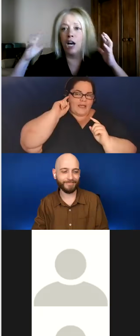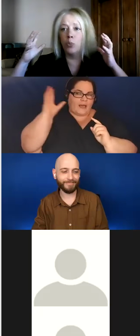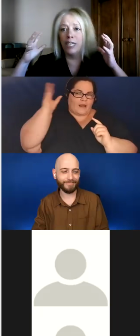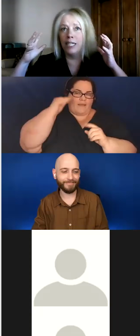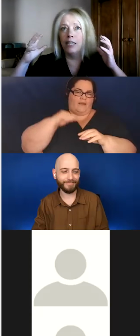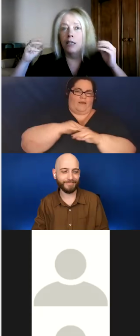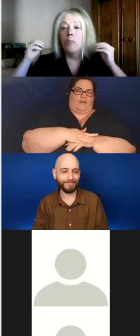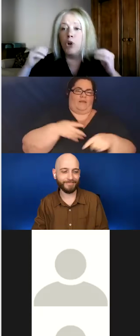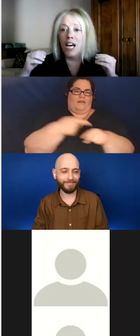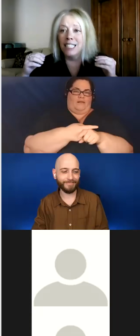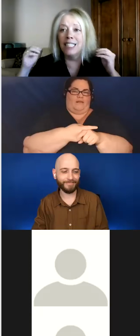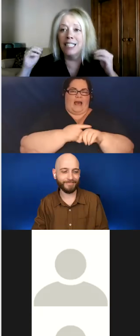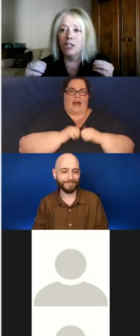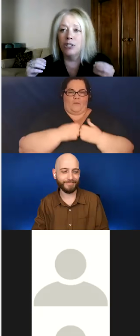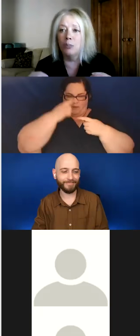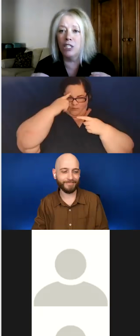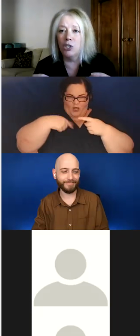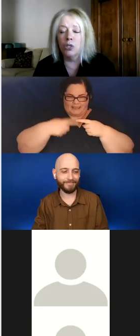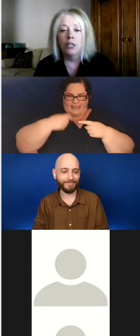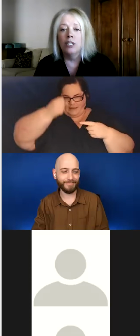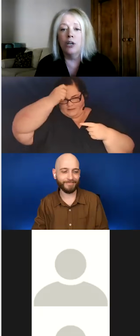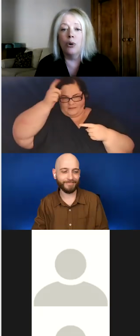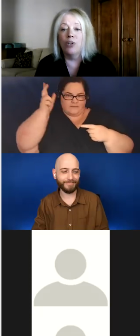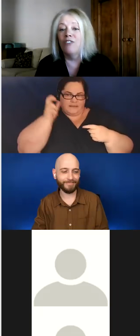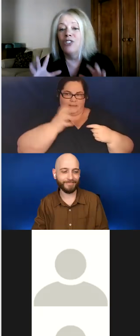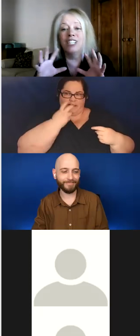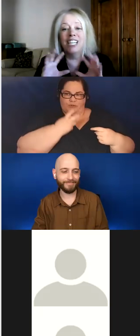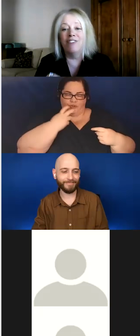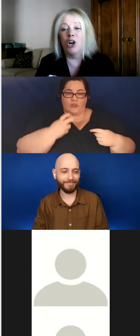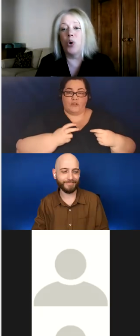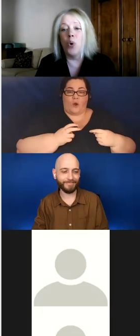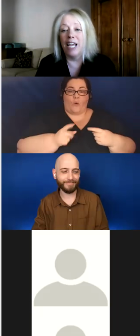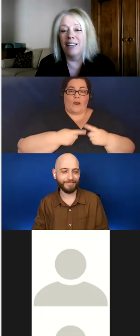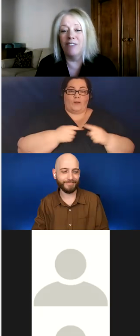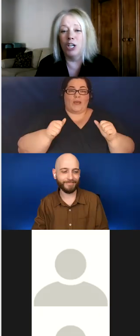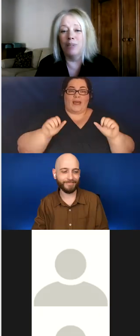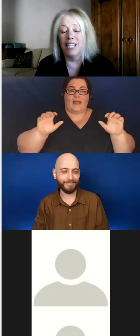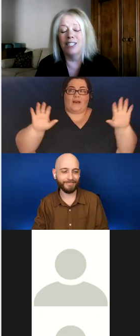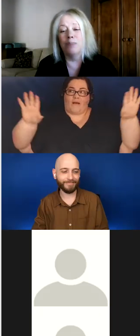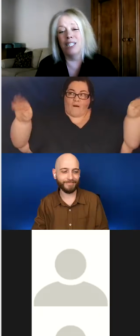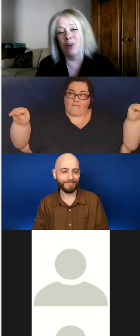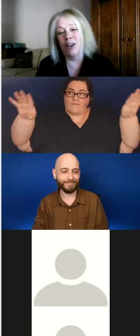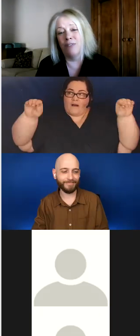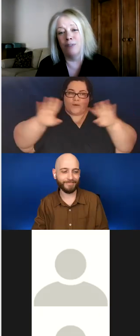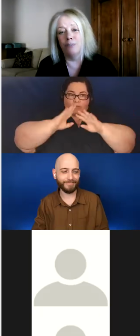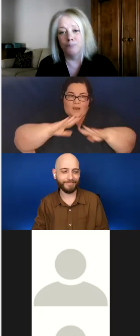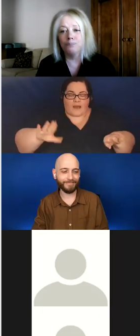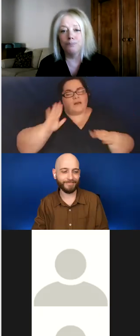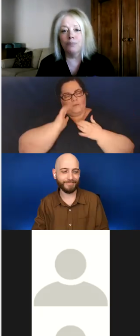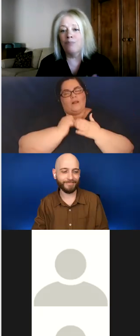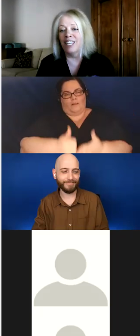affecting how we process and hear speech. So whenever you can give a quiet environment, that's going to be so